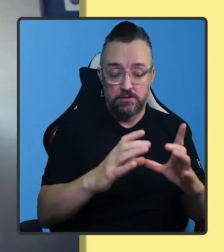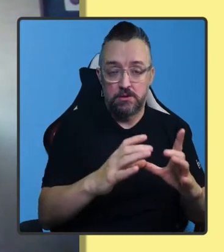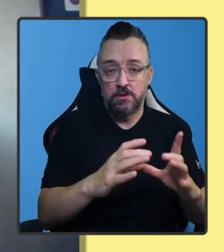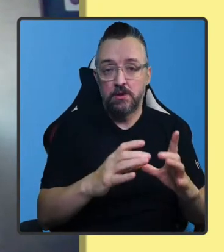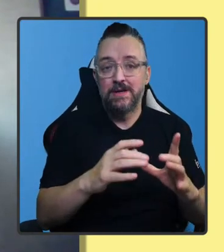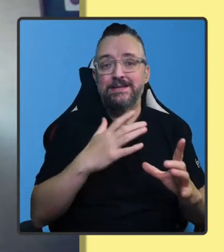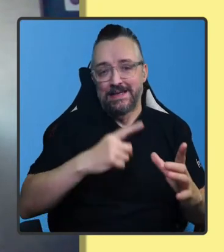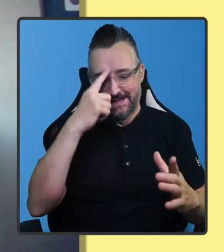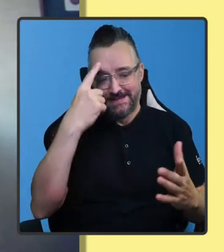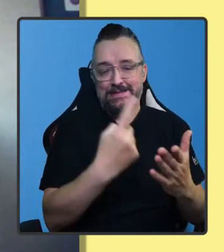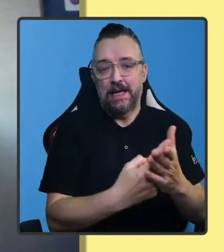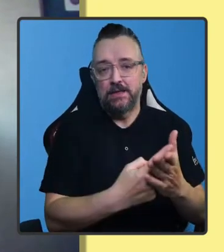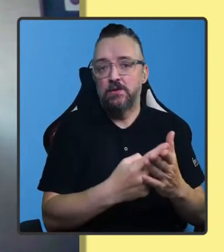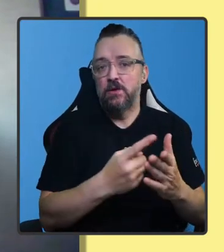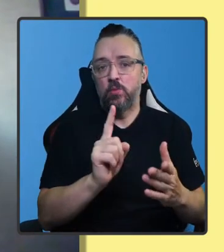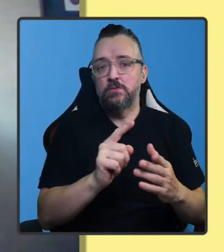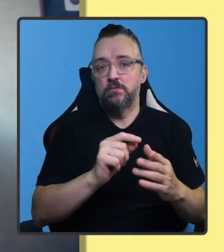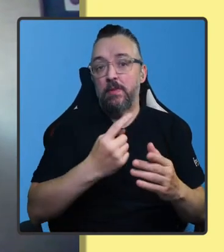Scotland's future.